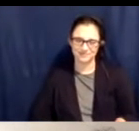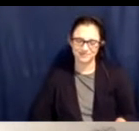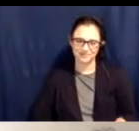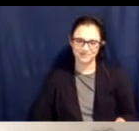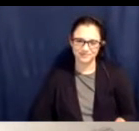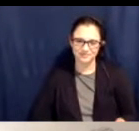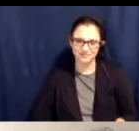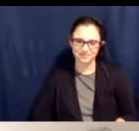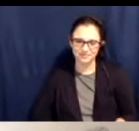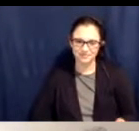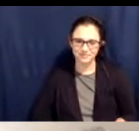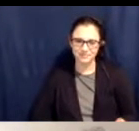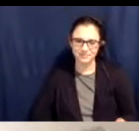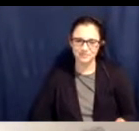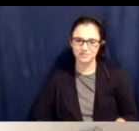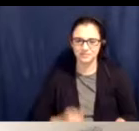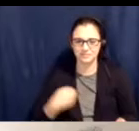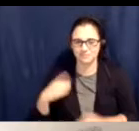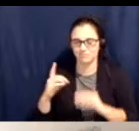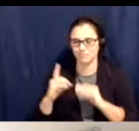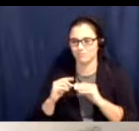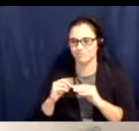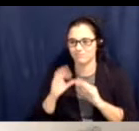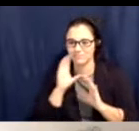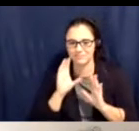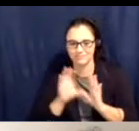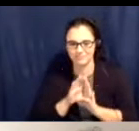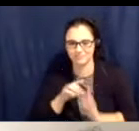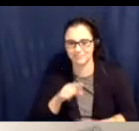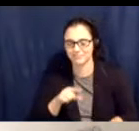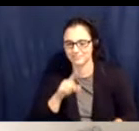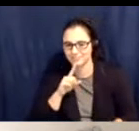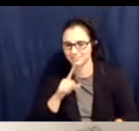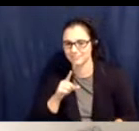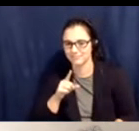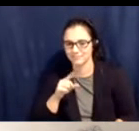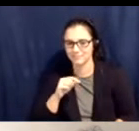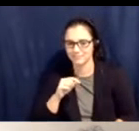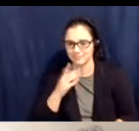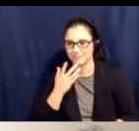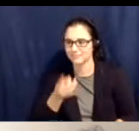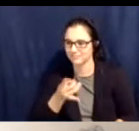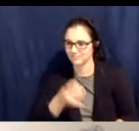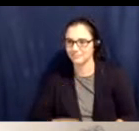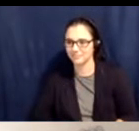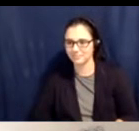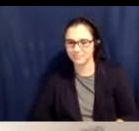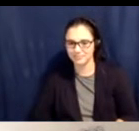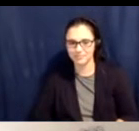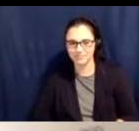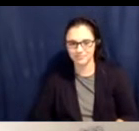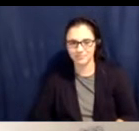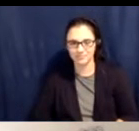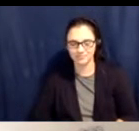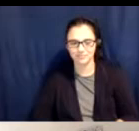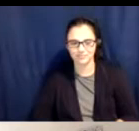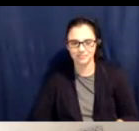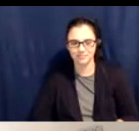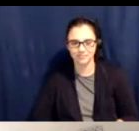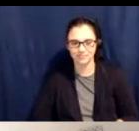And here we have another photograph here that's really Really interesting. very interesting.